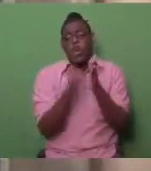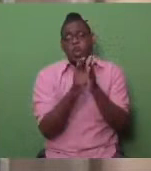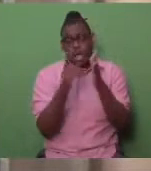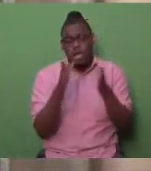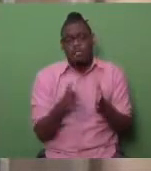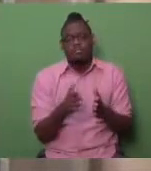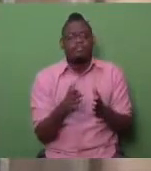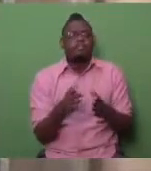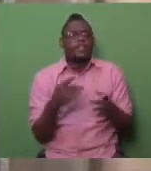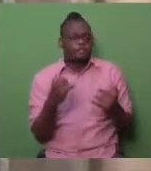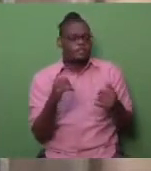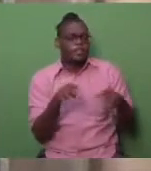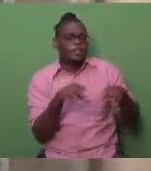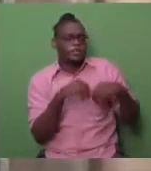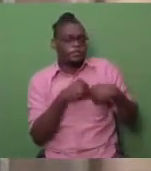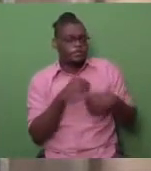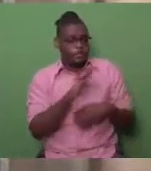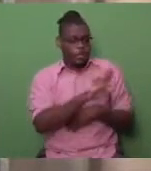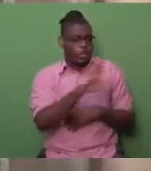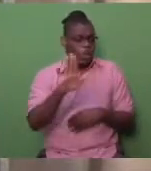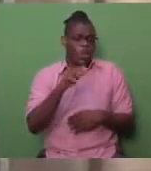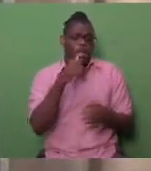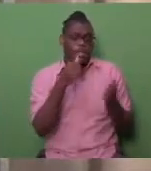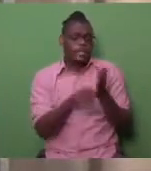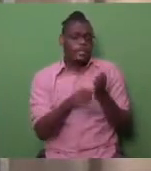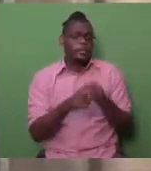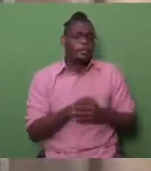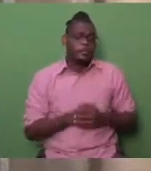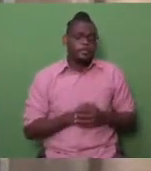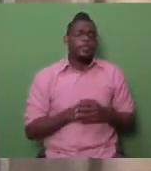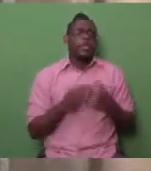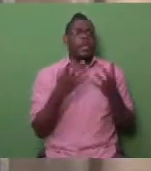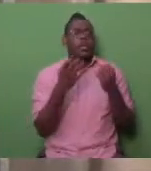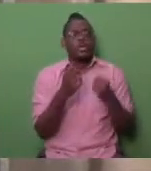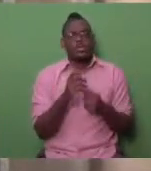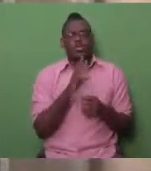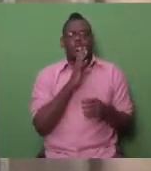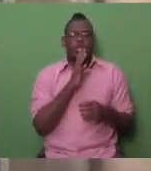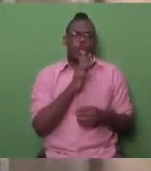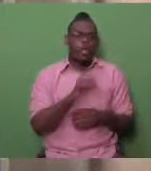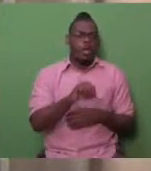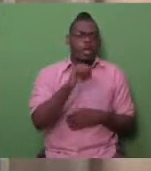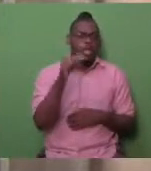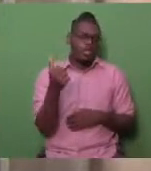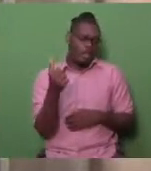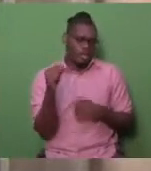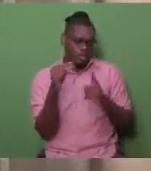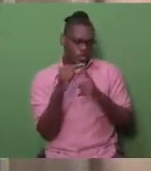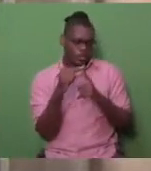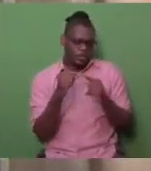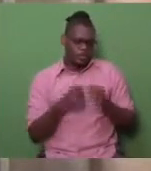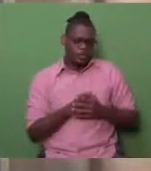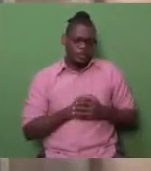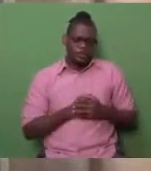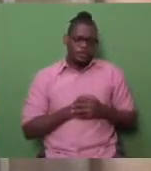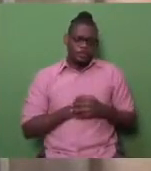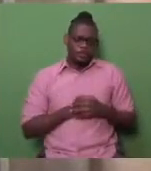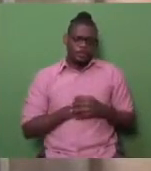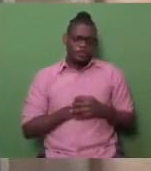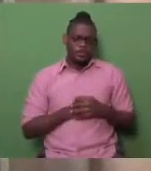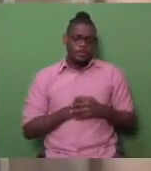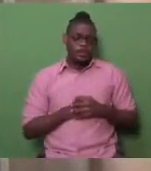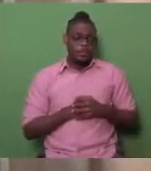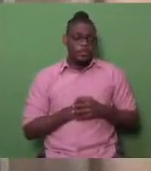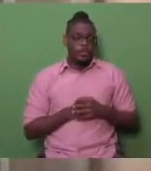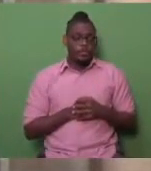I want to turn to another point, and this has to do with what appears to be a government for friends,